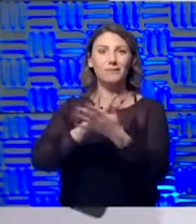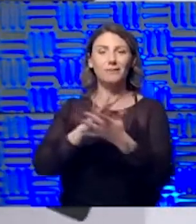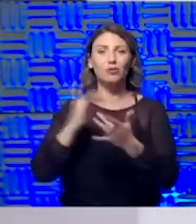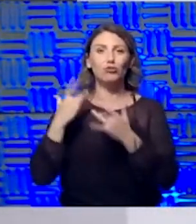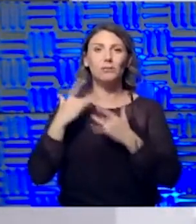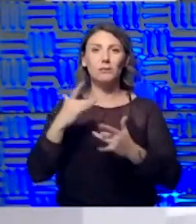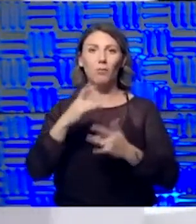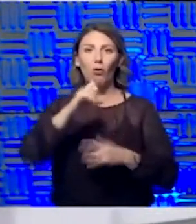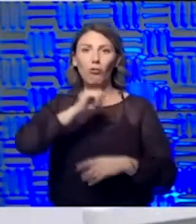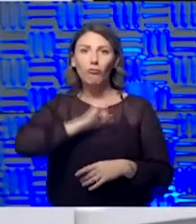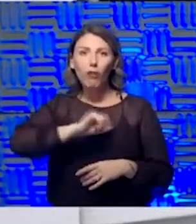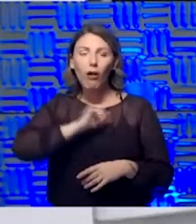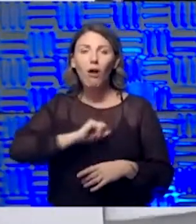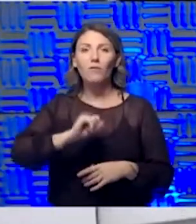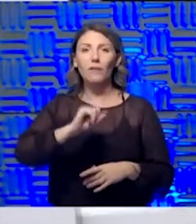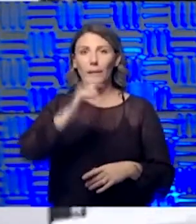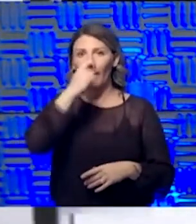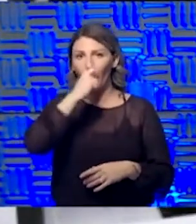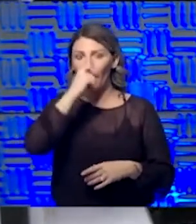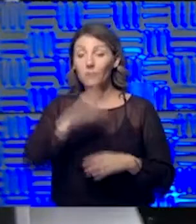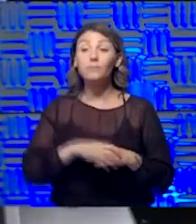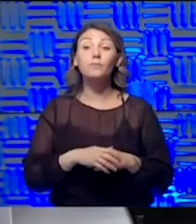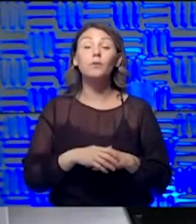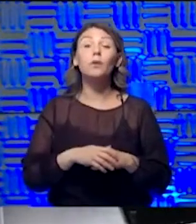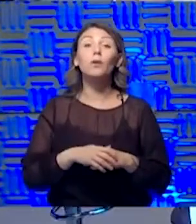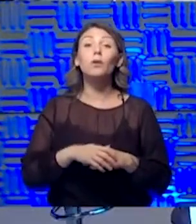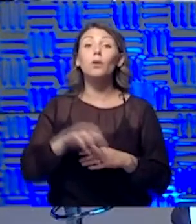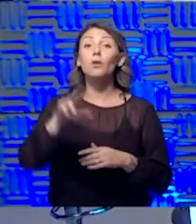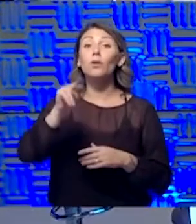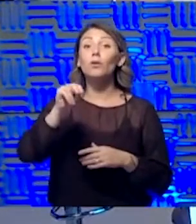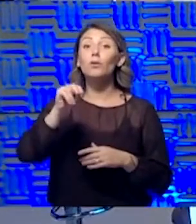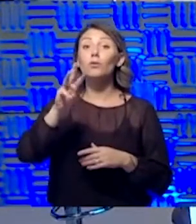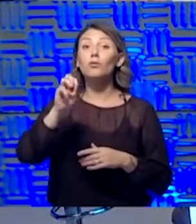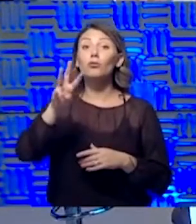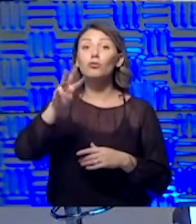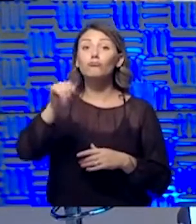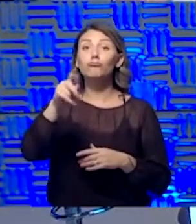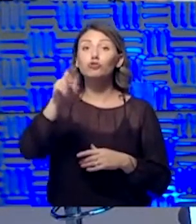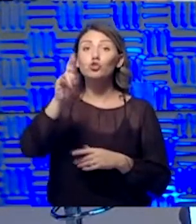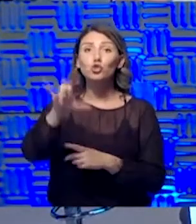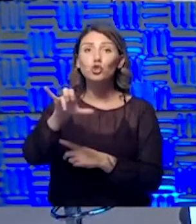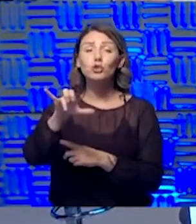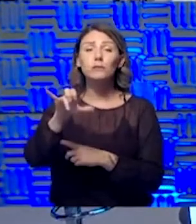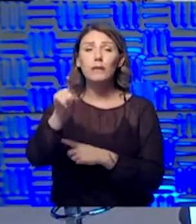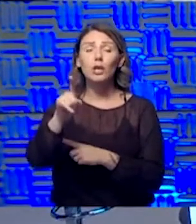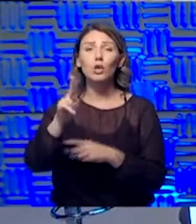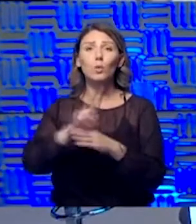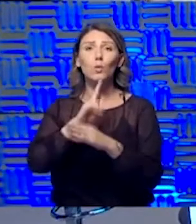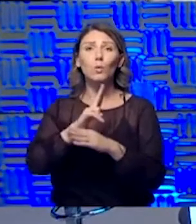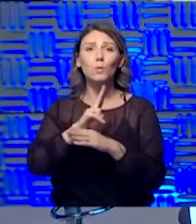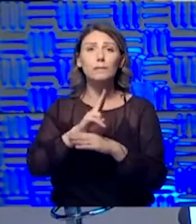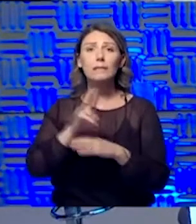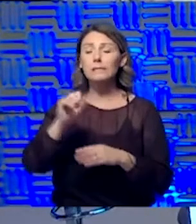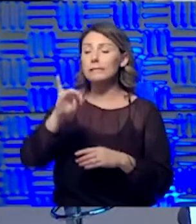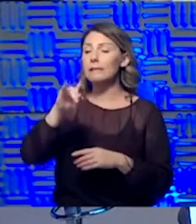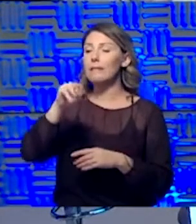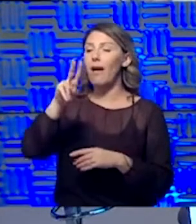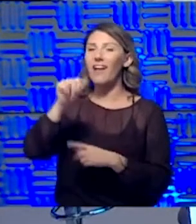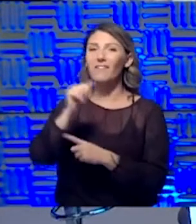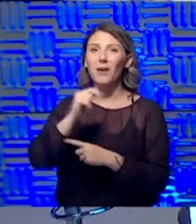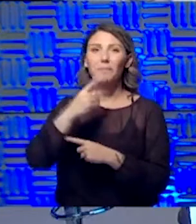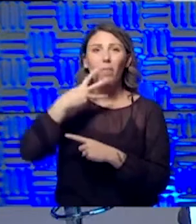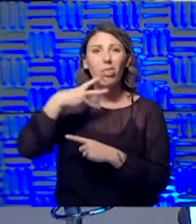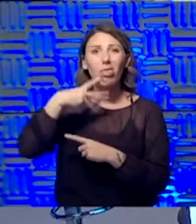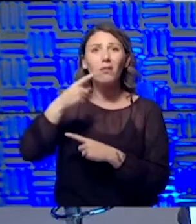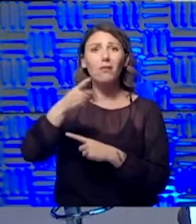New Jersey was starting to use salival testing for COVID, not the antibody testing, but for the PCR. Any comment